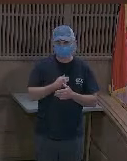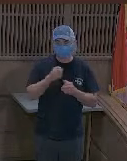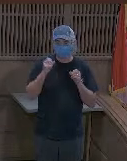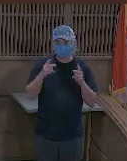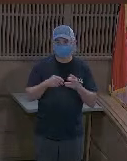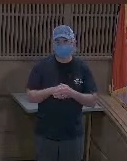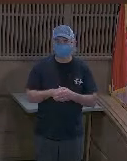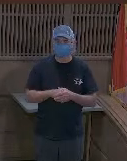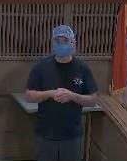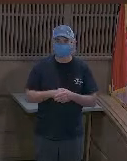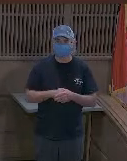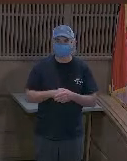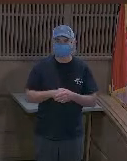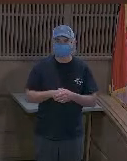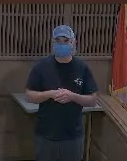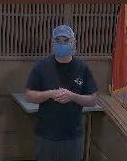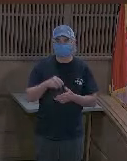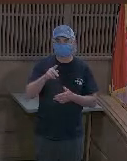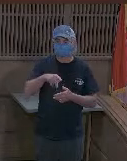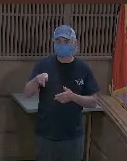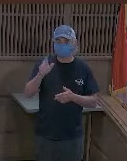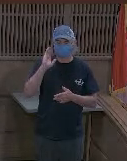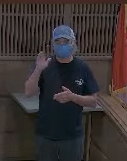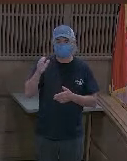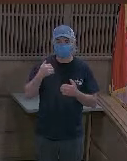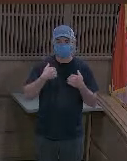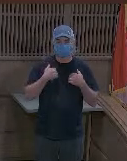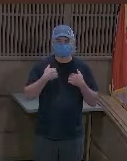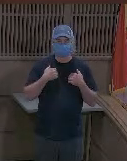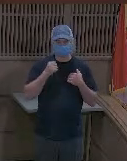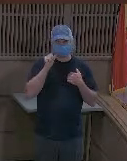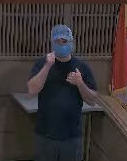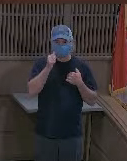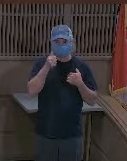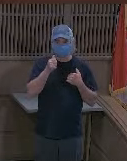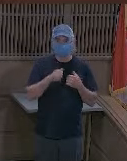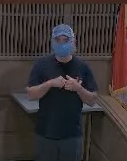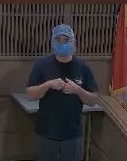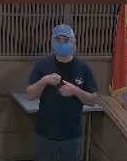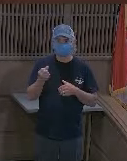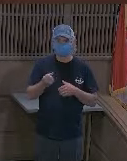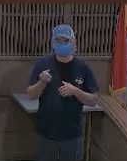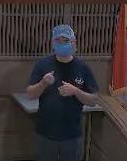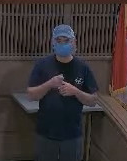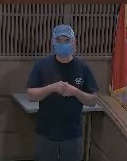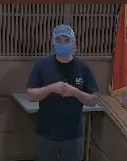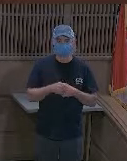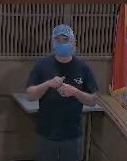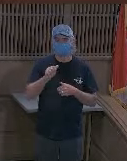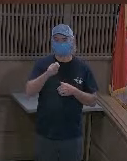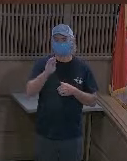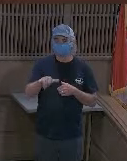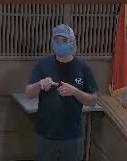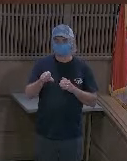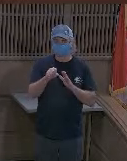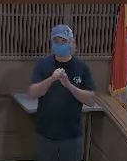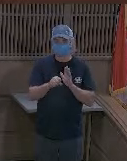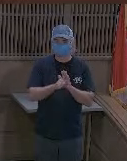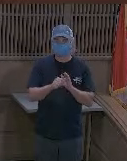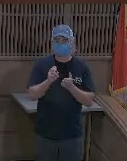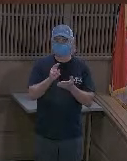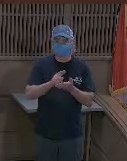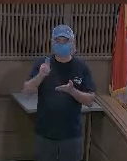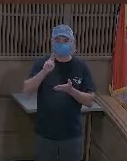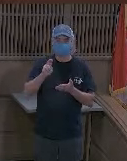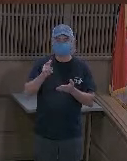to host our annual Women's Health Fair. It's going to be a drive-through event that will be held at Albany State University's West Campus